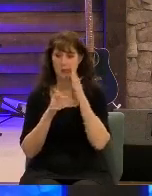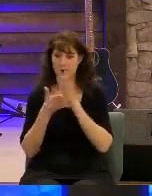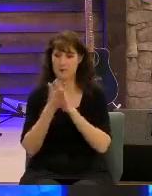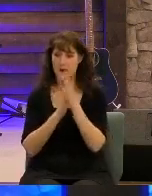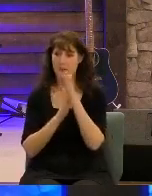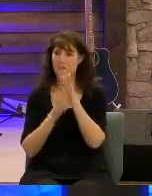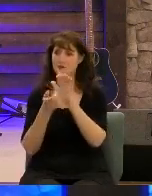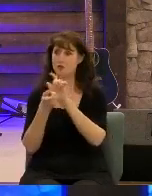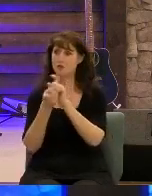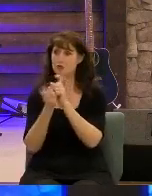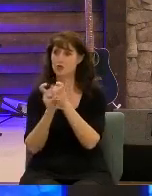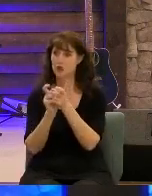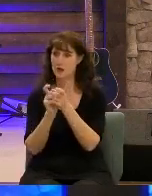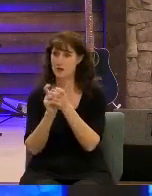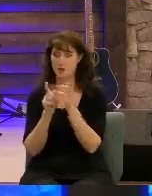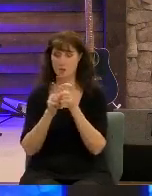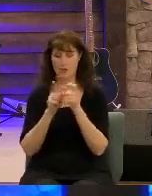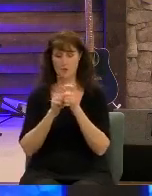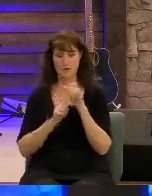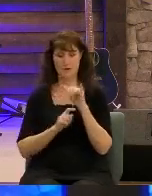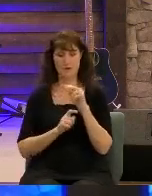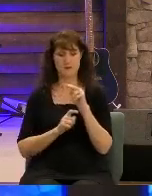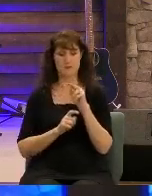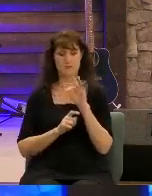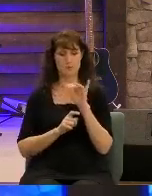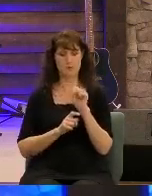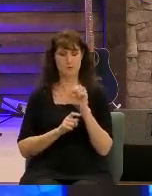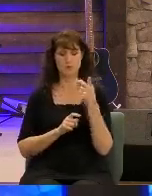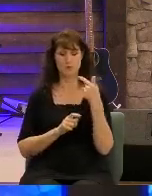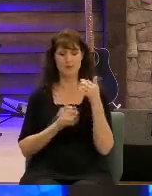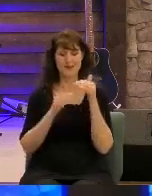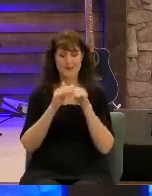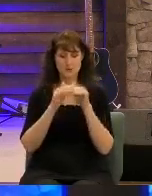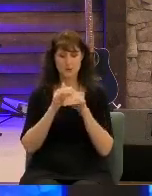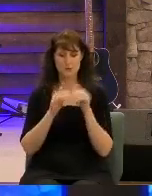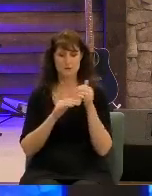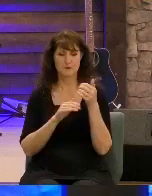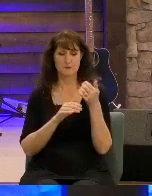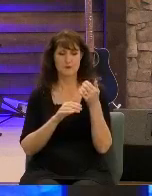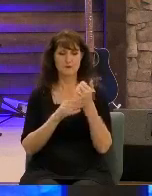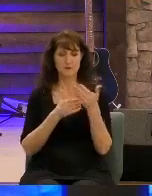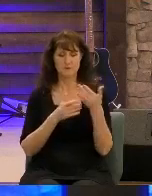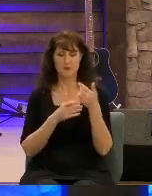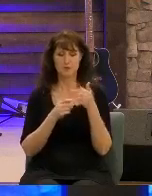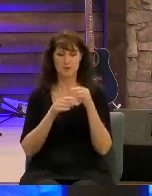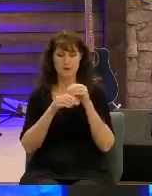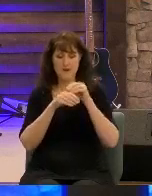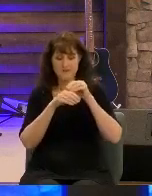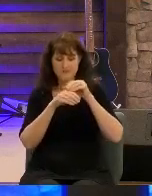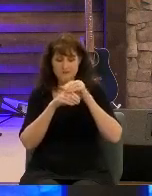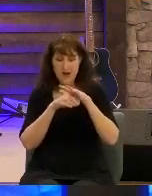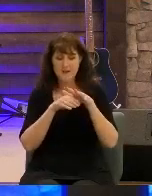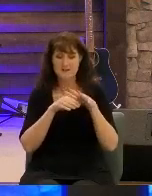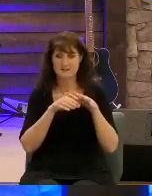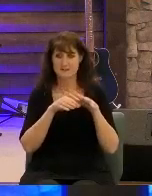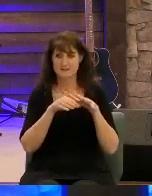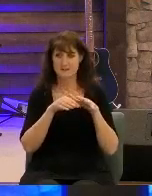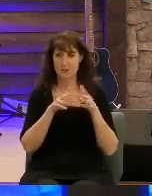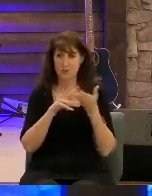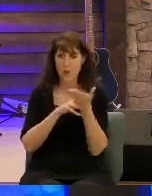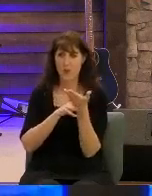right. Infuse, to introduce one thing into another so as to affect it